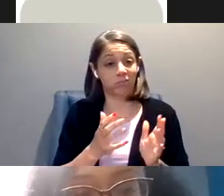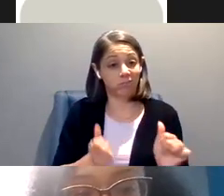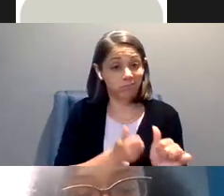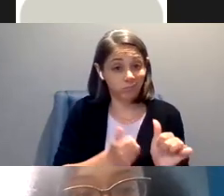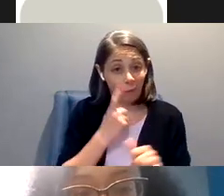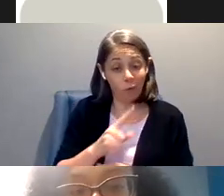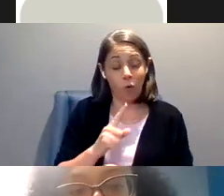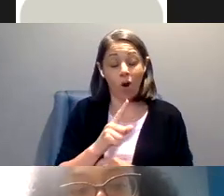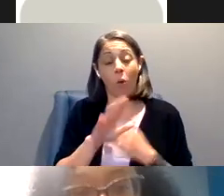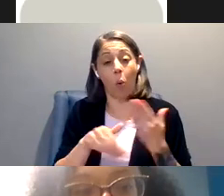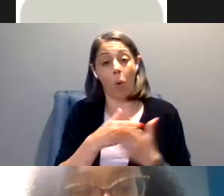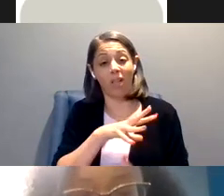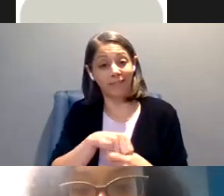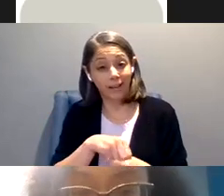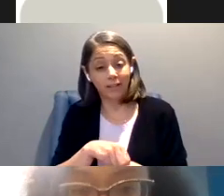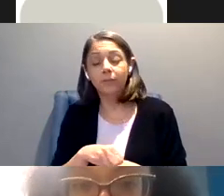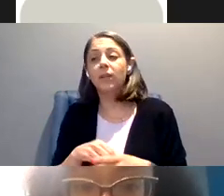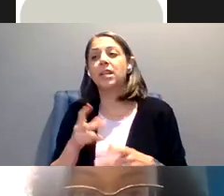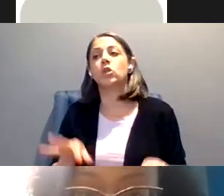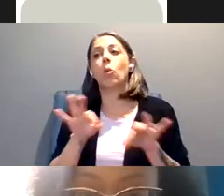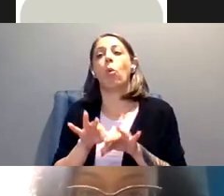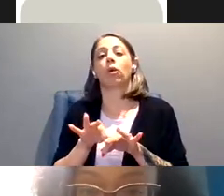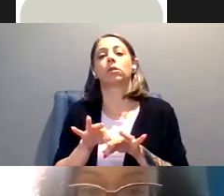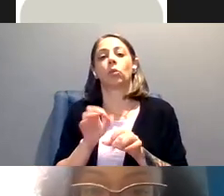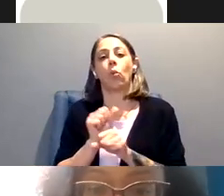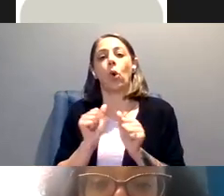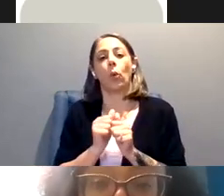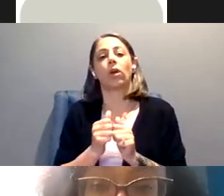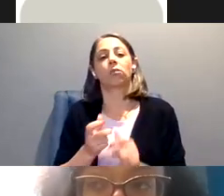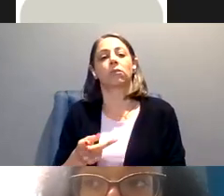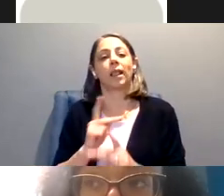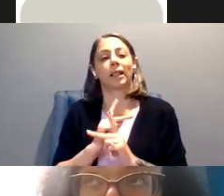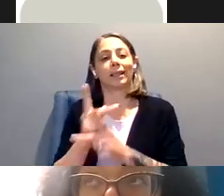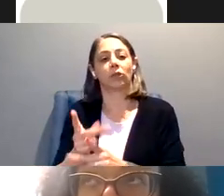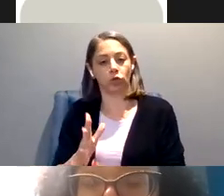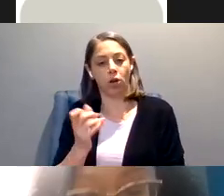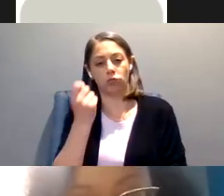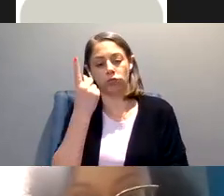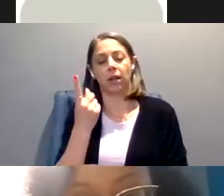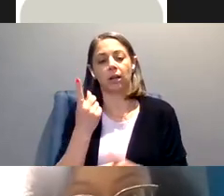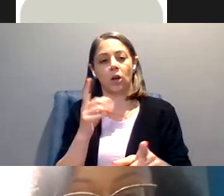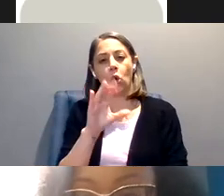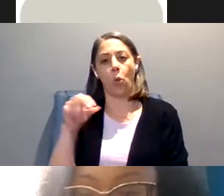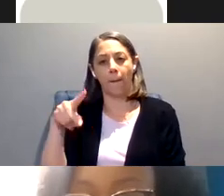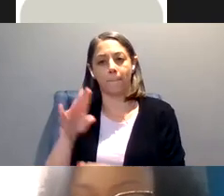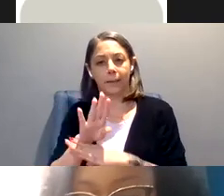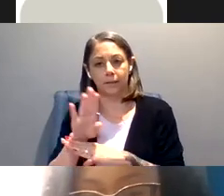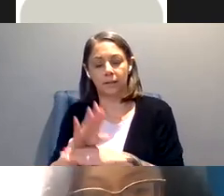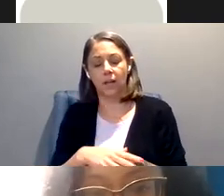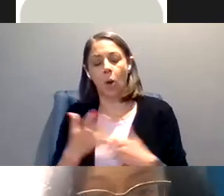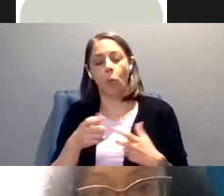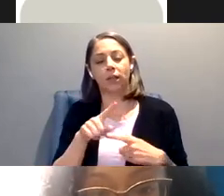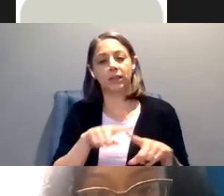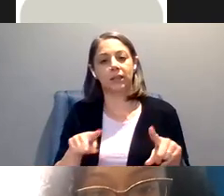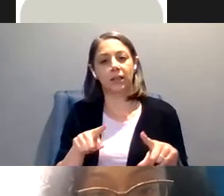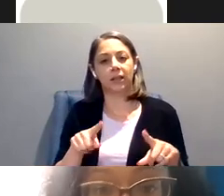important to work with a lender who understands the nature of cooperative businesses and really what is different about them and needs to show